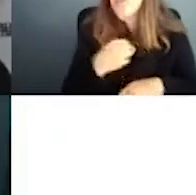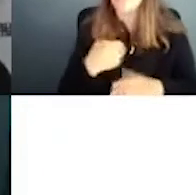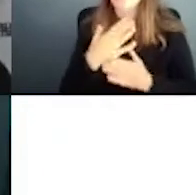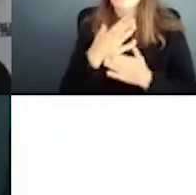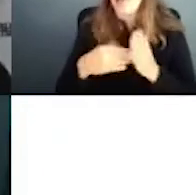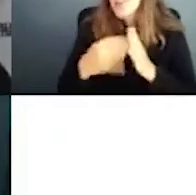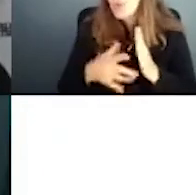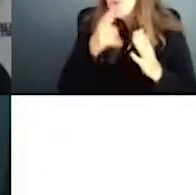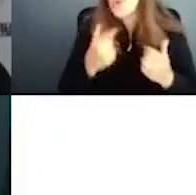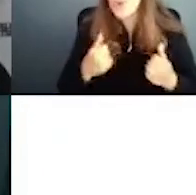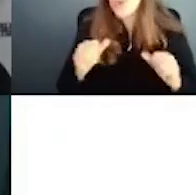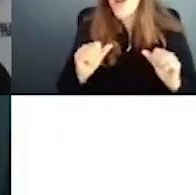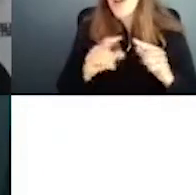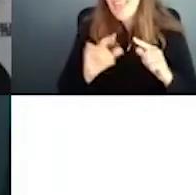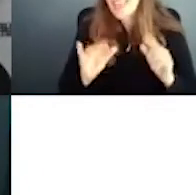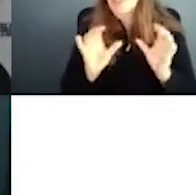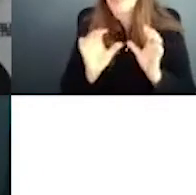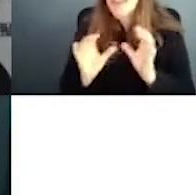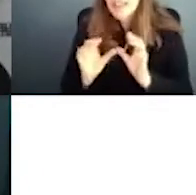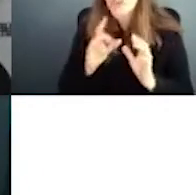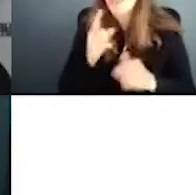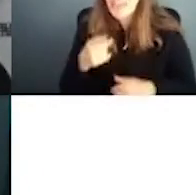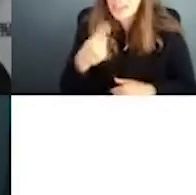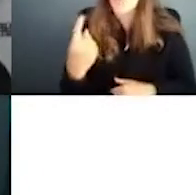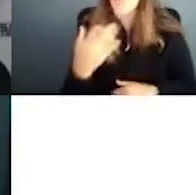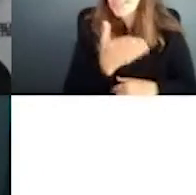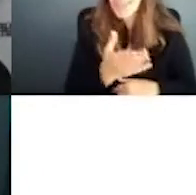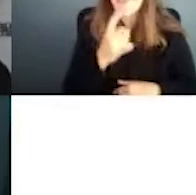who have attempted the credential because there is a credential available for it.